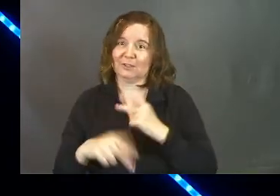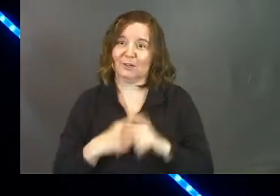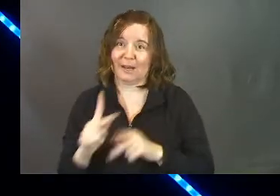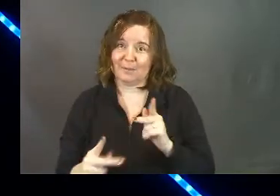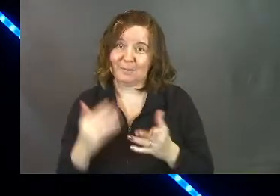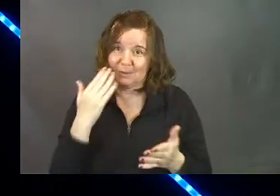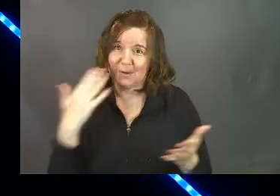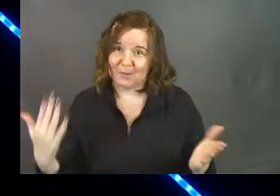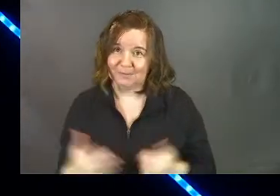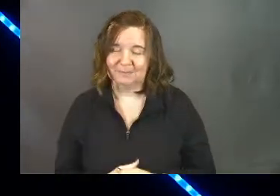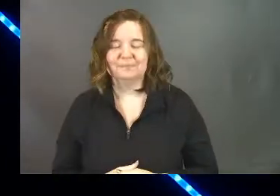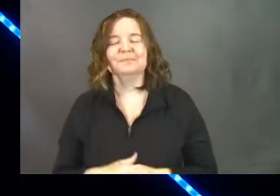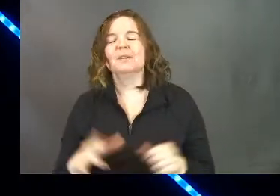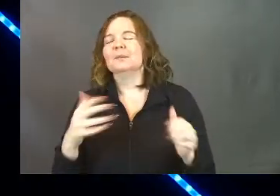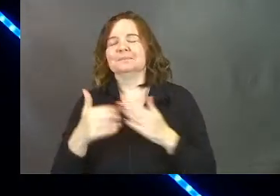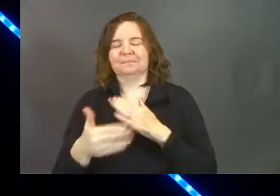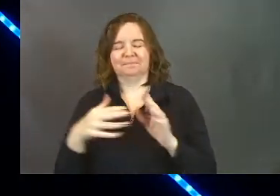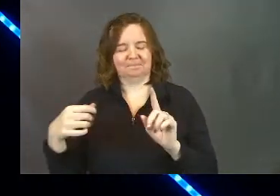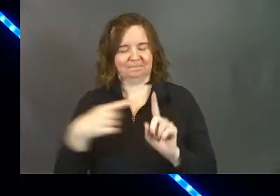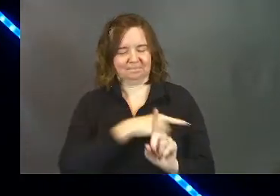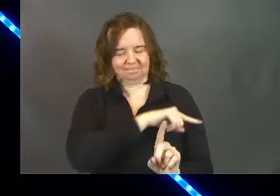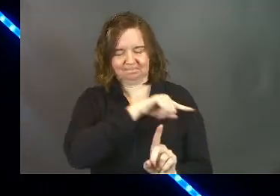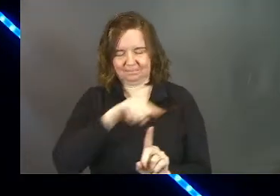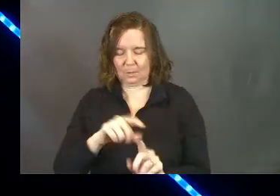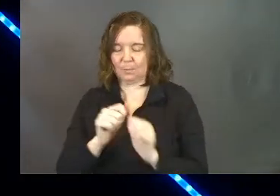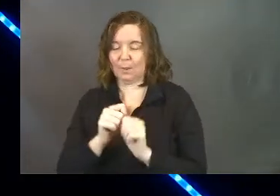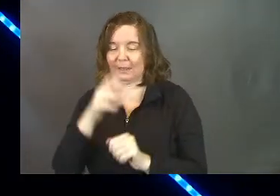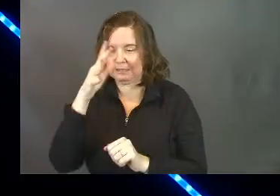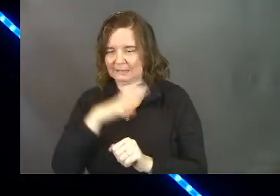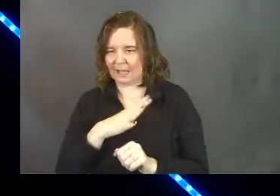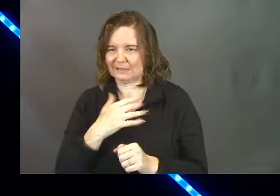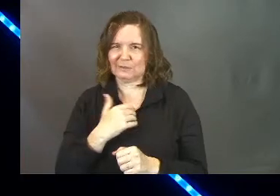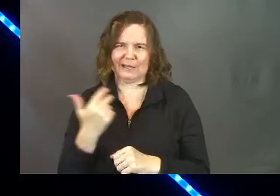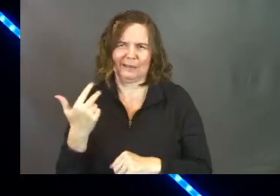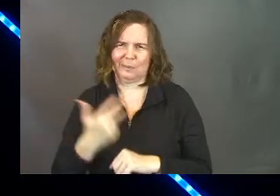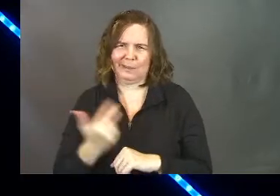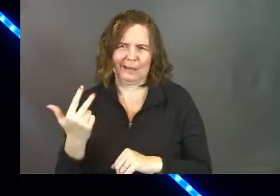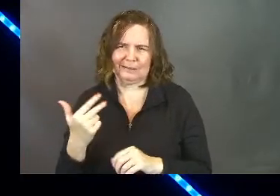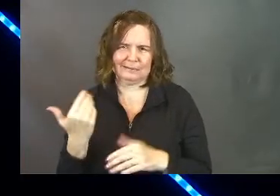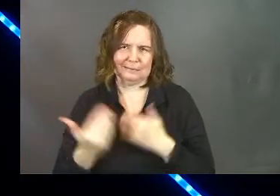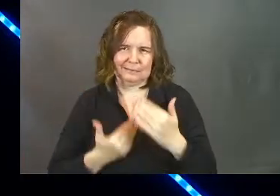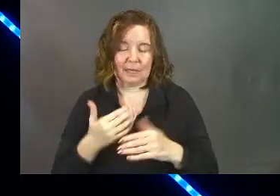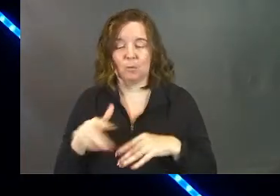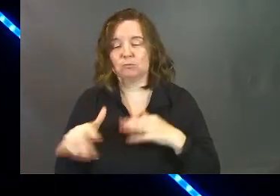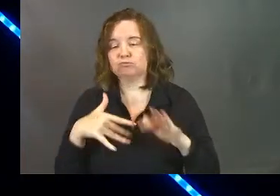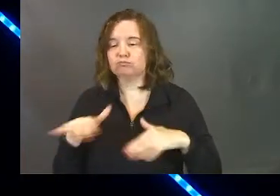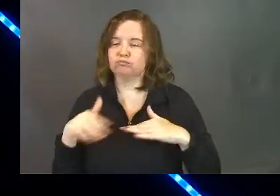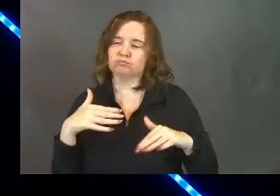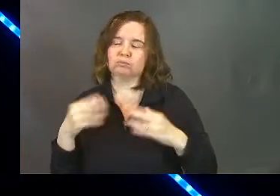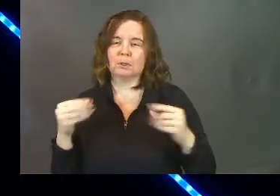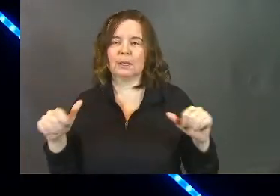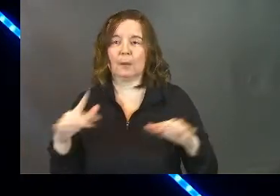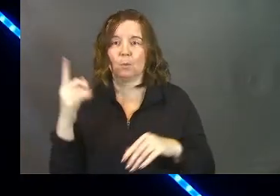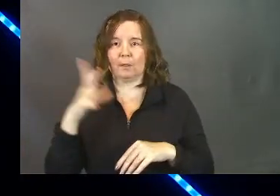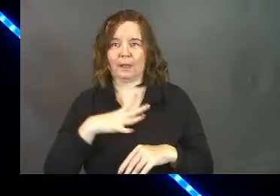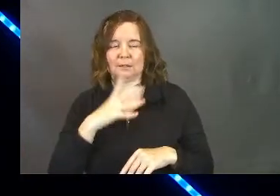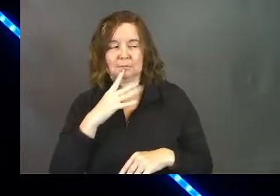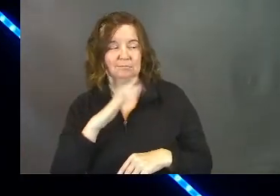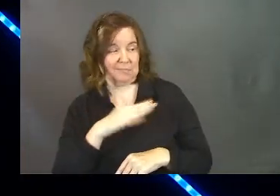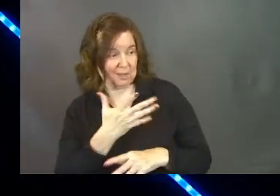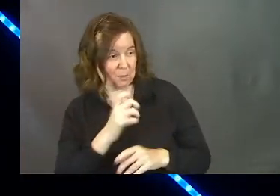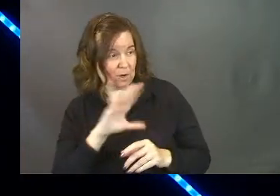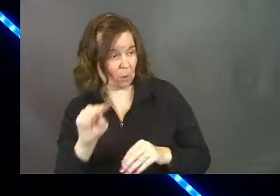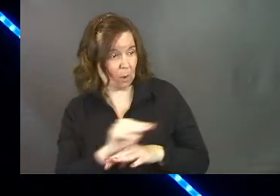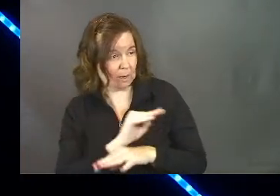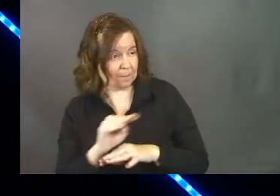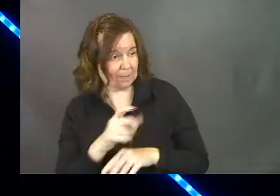know? And so I'm with these guys one day, and again, we're like 3 days in, and we're kind of walking around the campus, and one of the guys goes, hey, do you want to